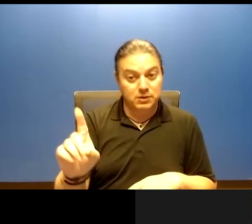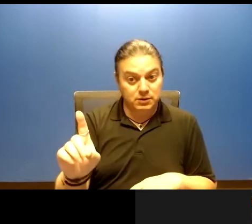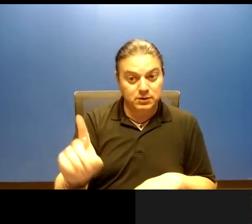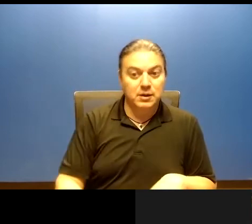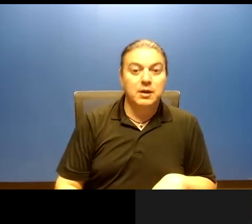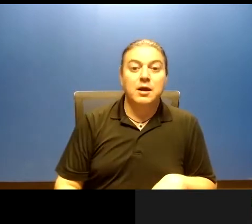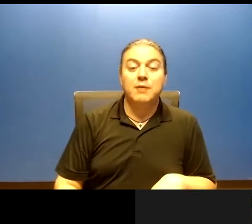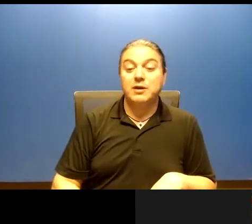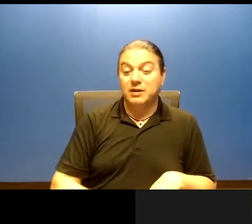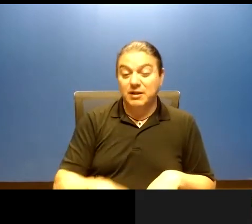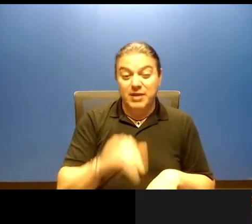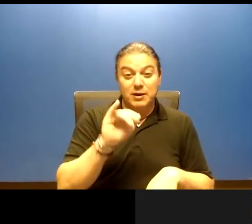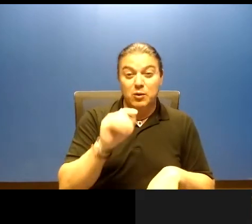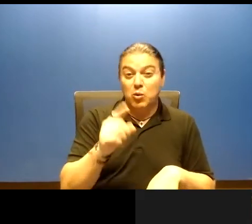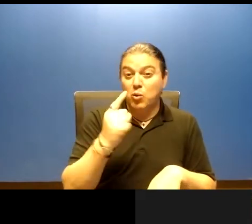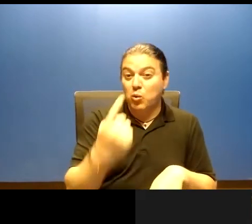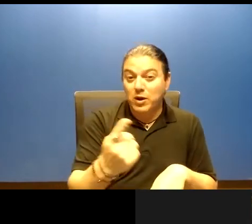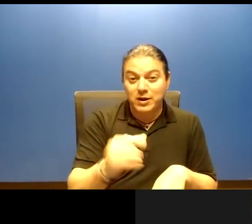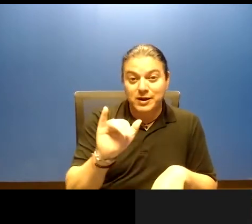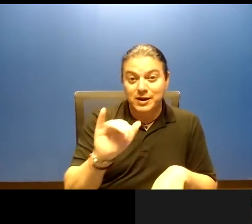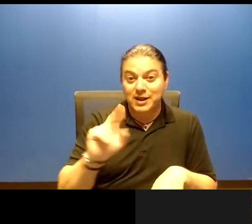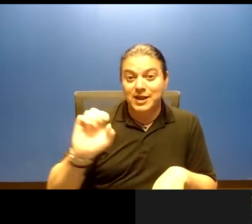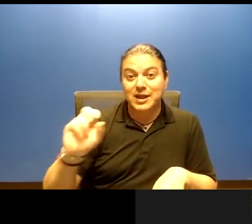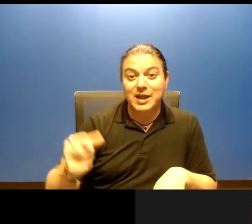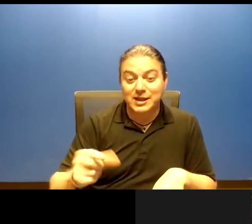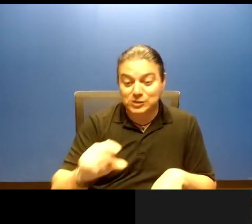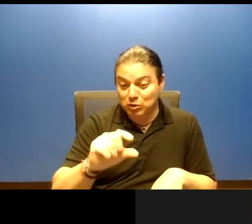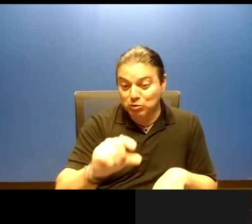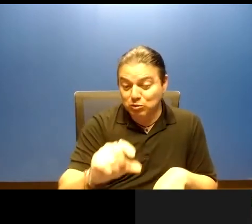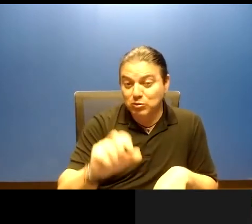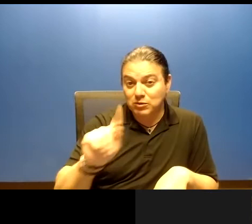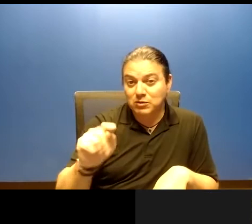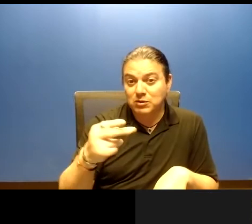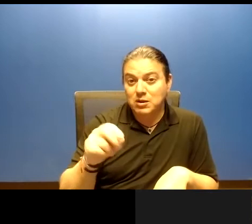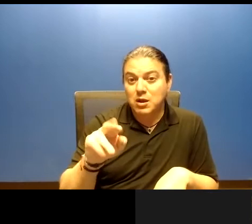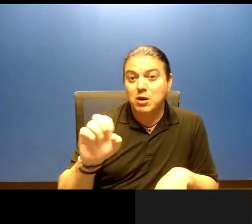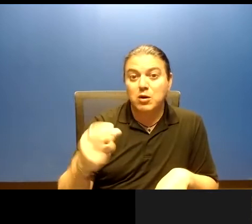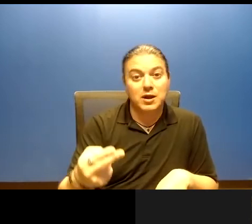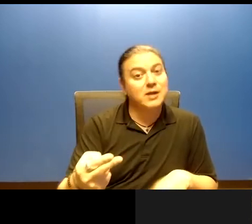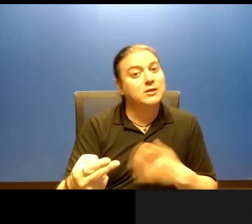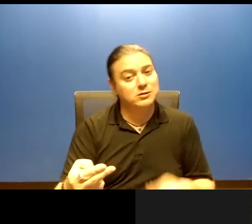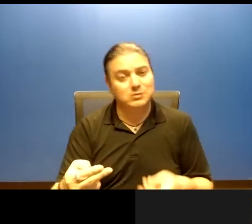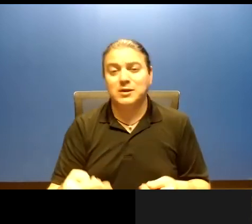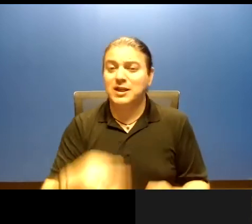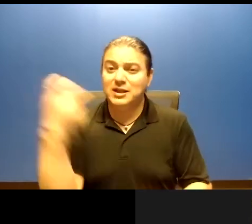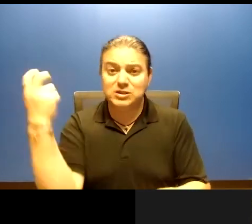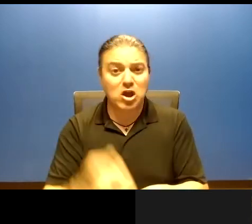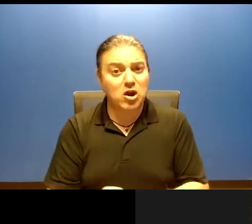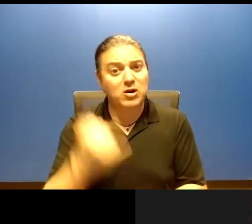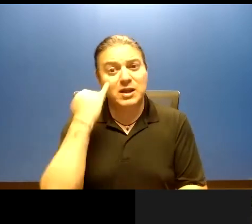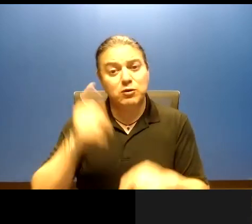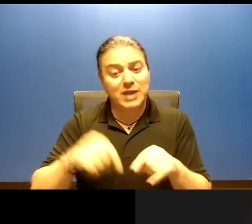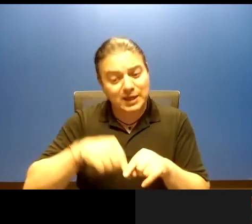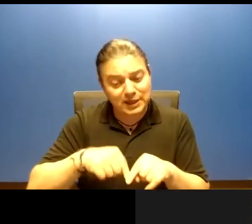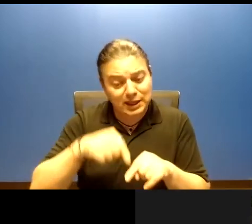be a 10,000 square foot mountain when you can't get over it. So it began with a ramp.